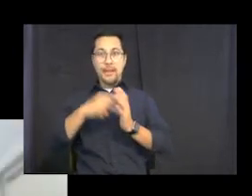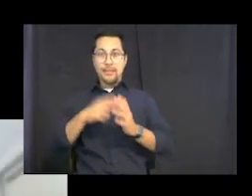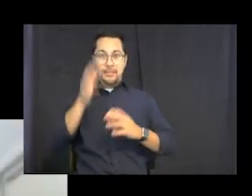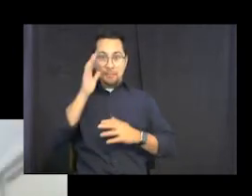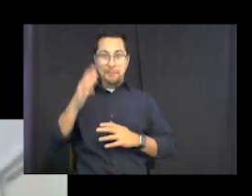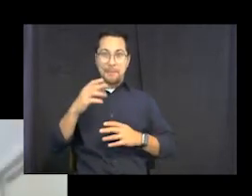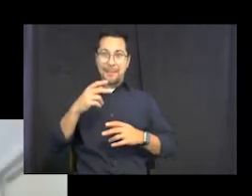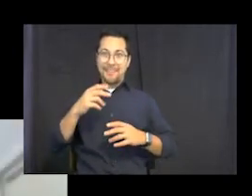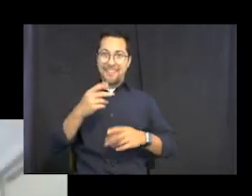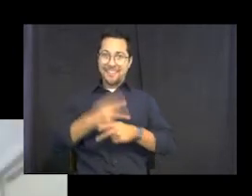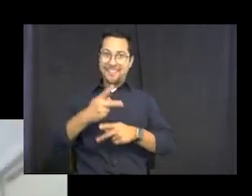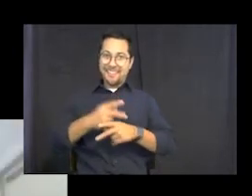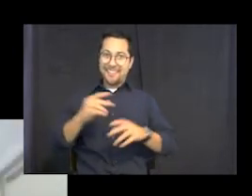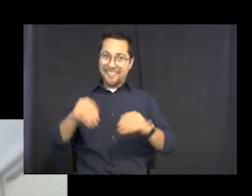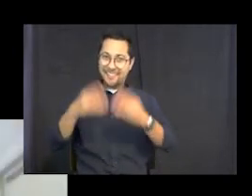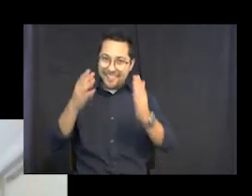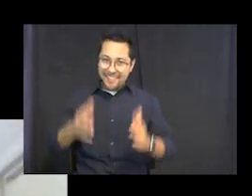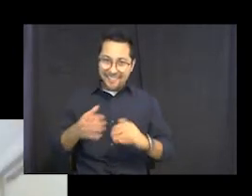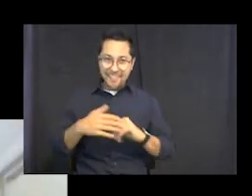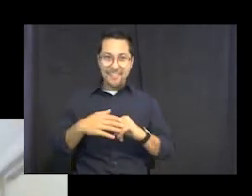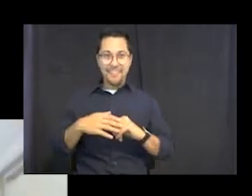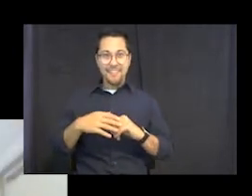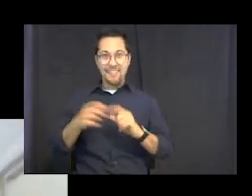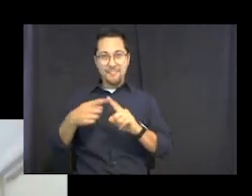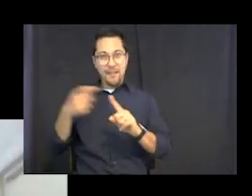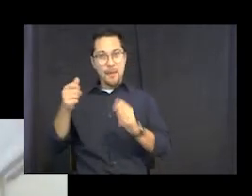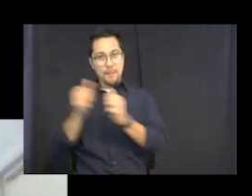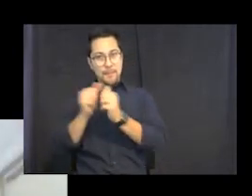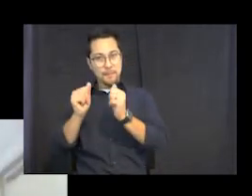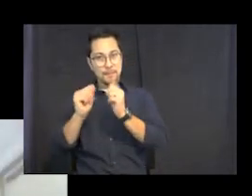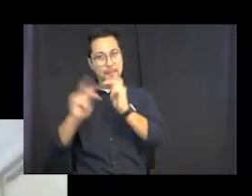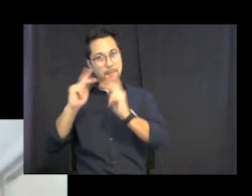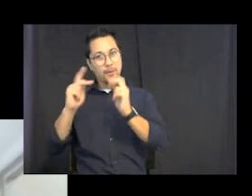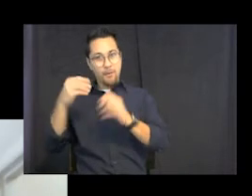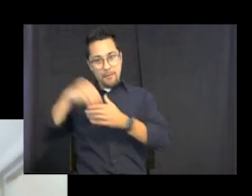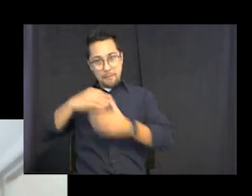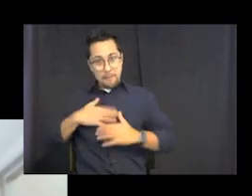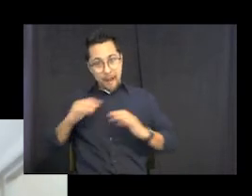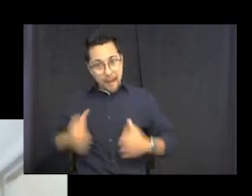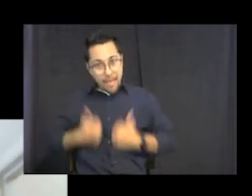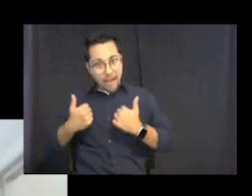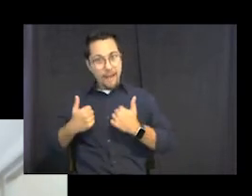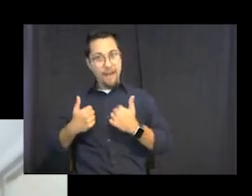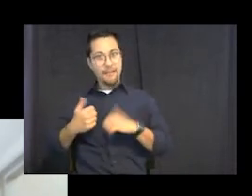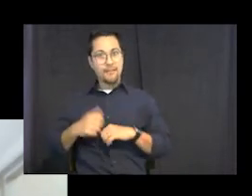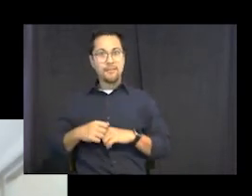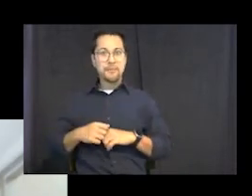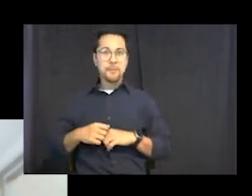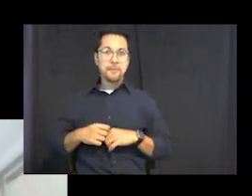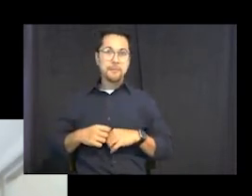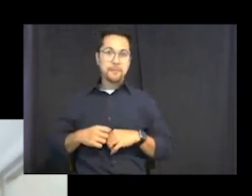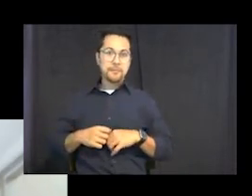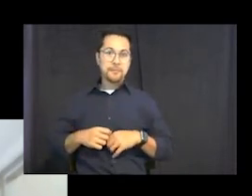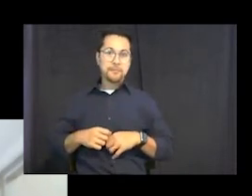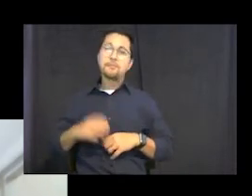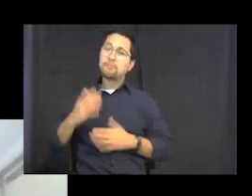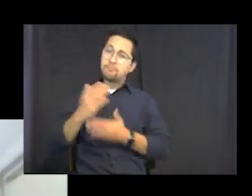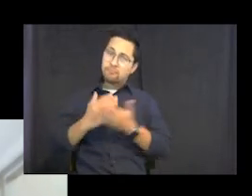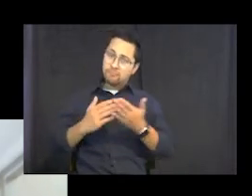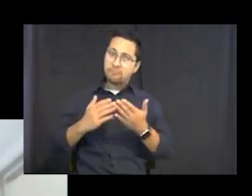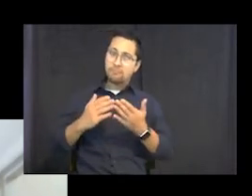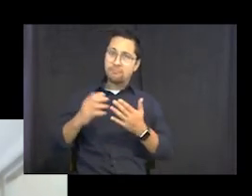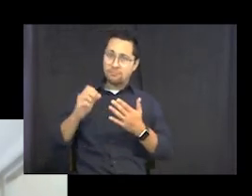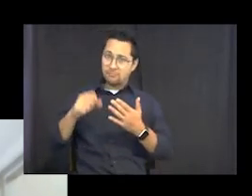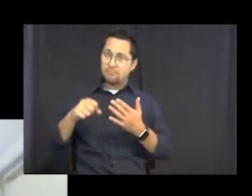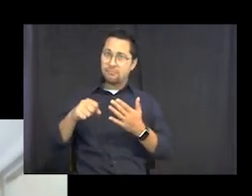this year, by people in my life that were affected by COVID. Maybe not, well, in some ways directly,